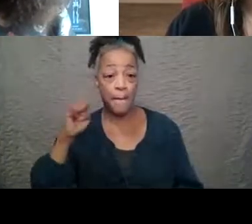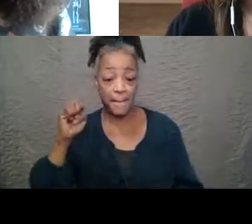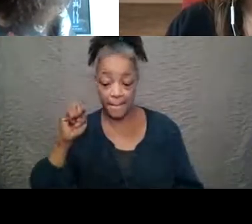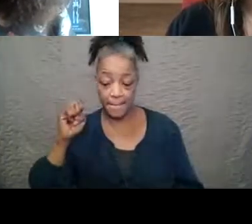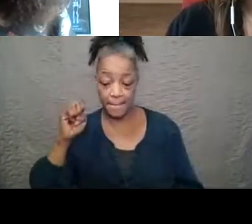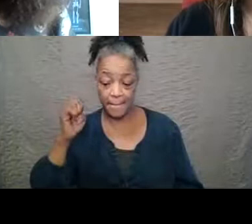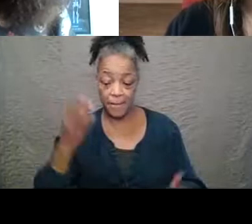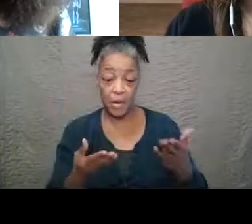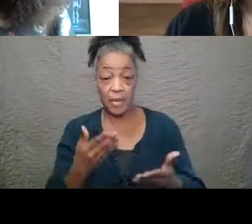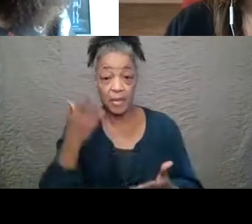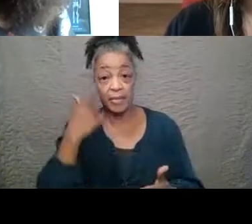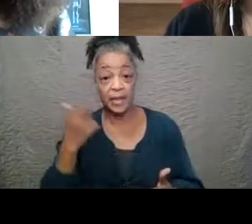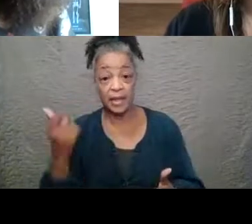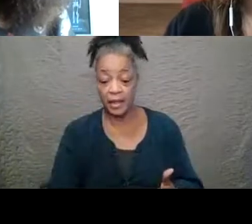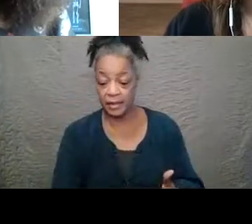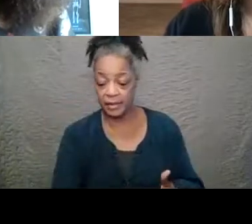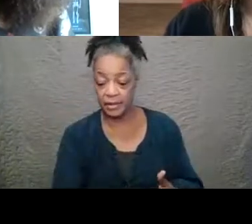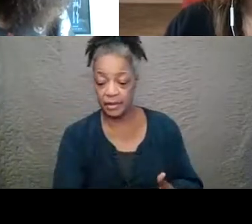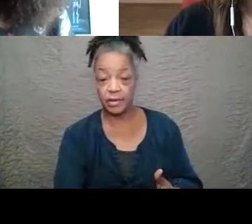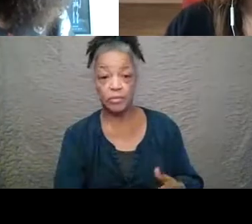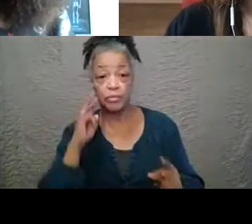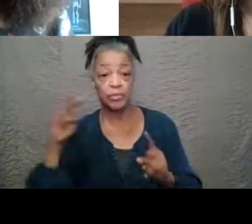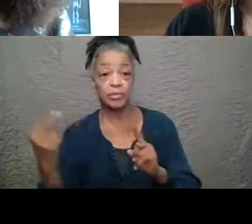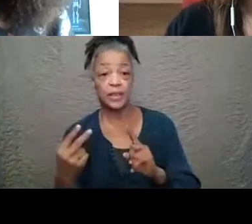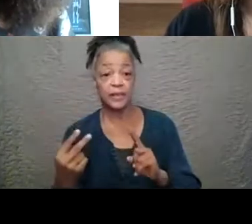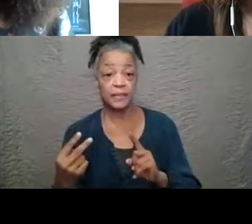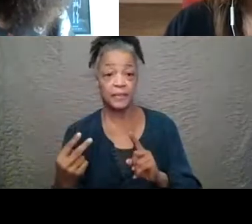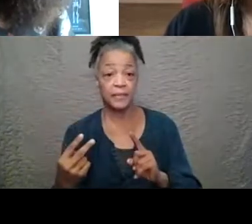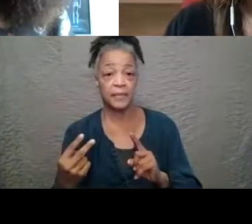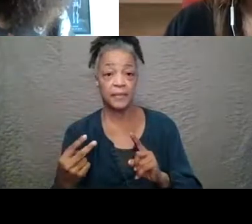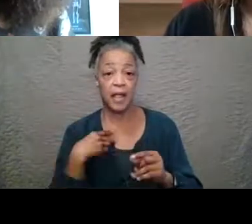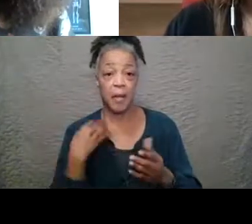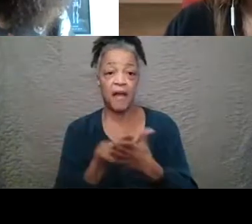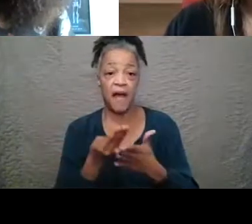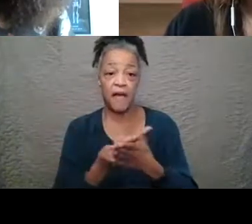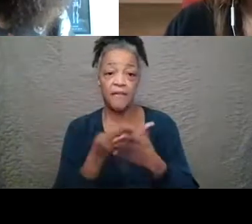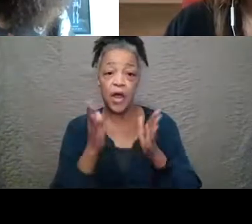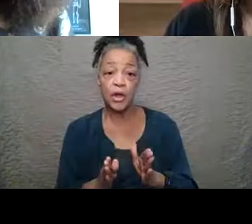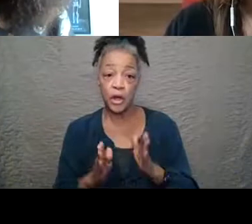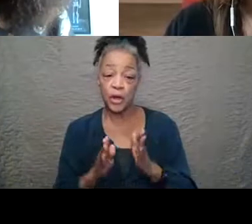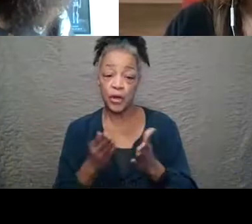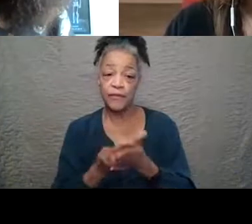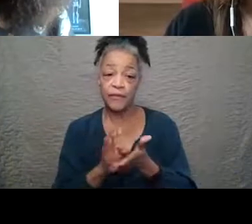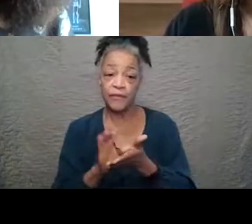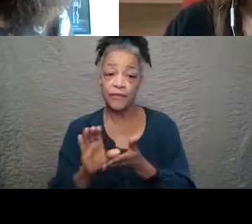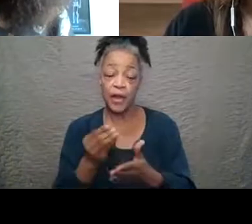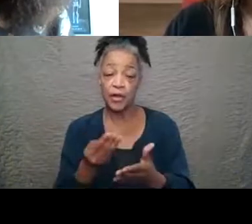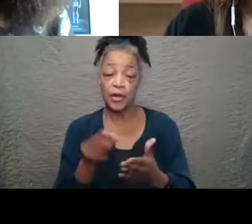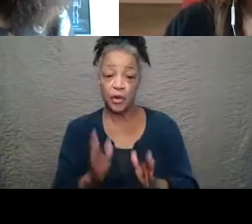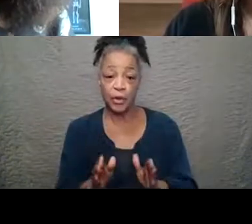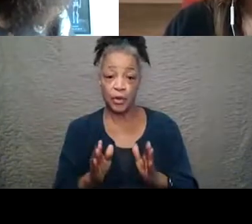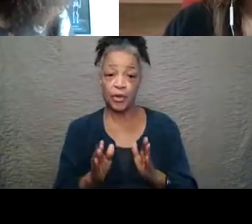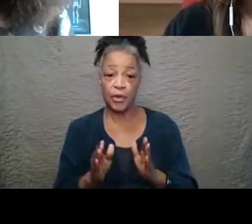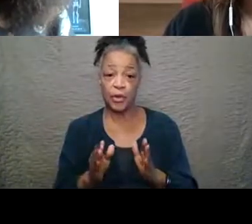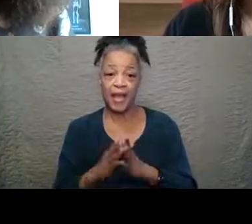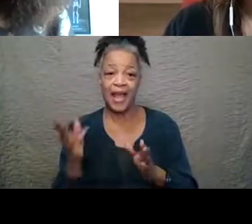probably because from the perspective that I'm coming from of being a funder and seeing the